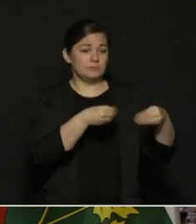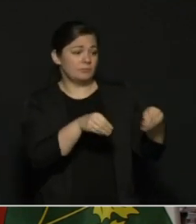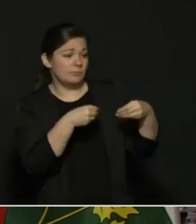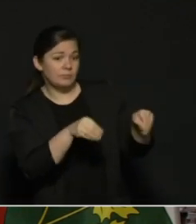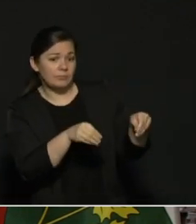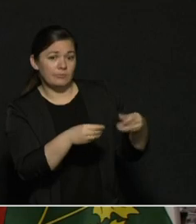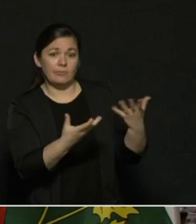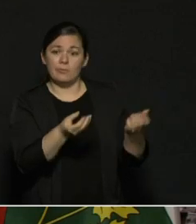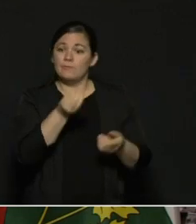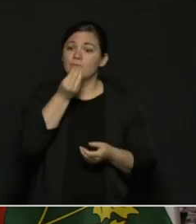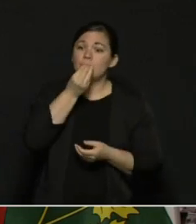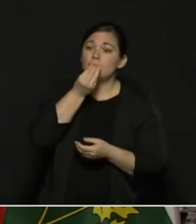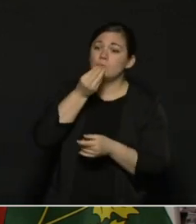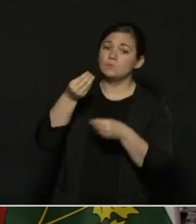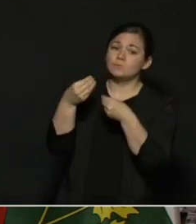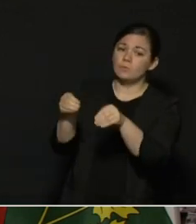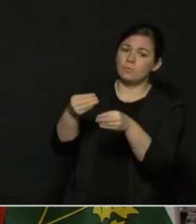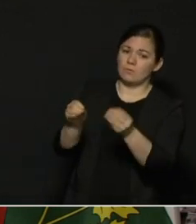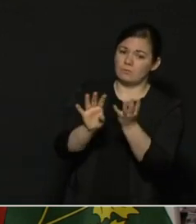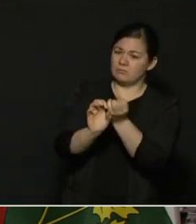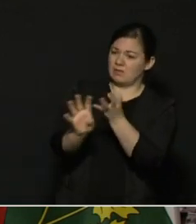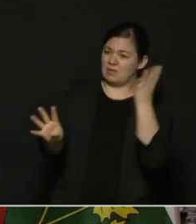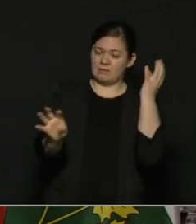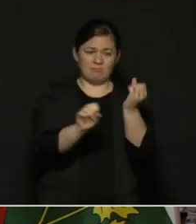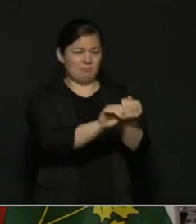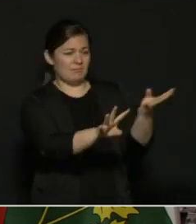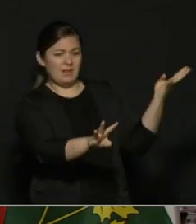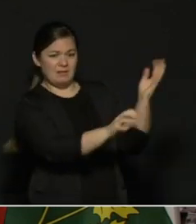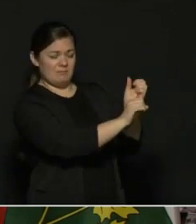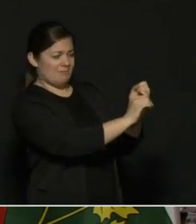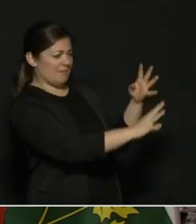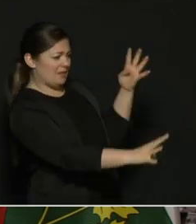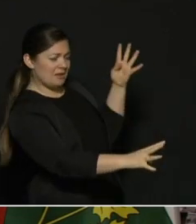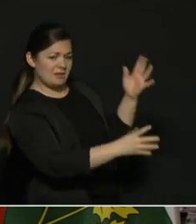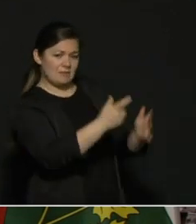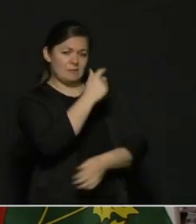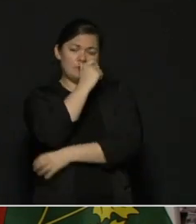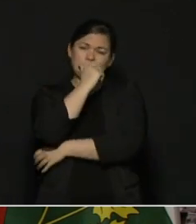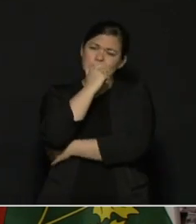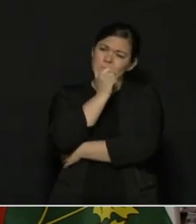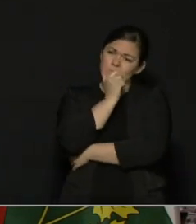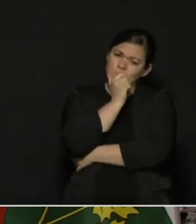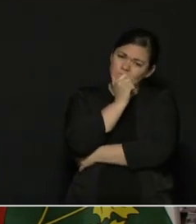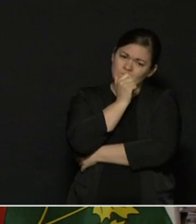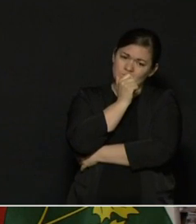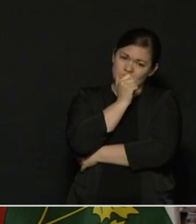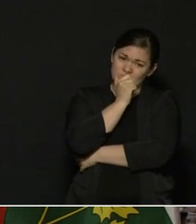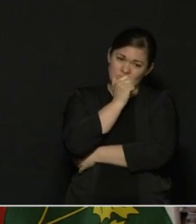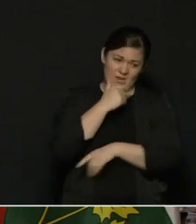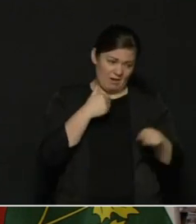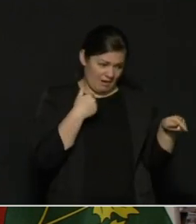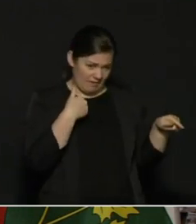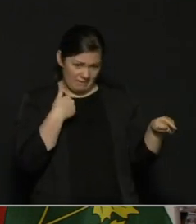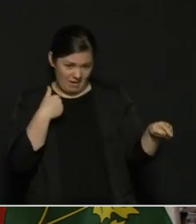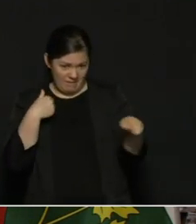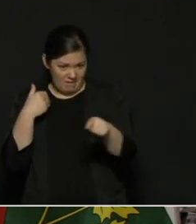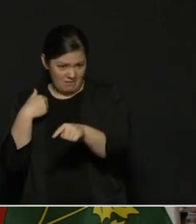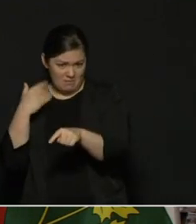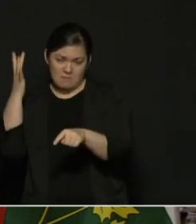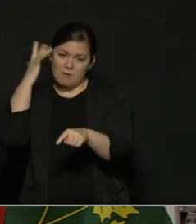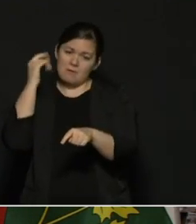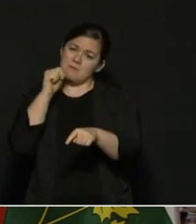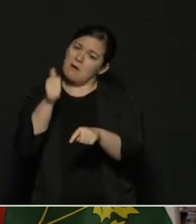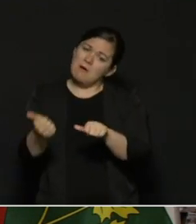stores, and wonder why we couldn't practice social distancing, lineups, and everything else when it comes